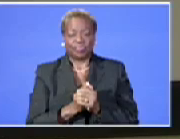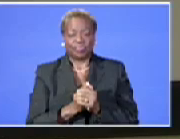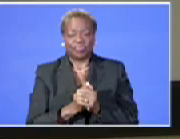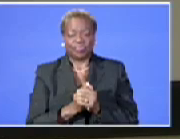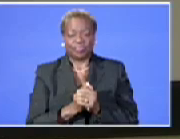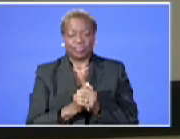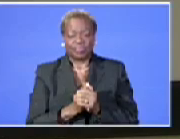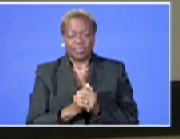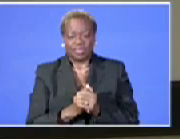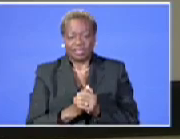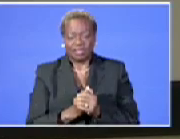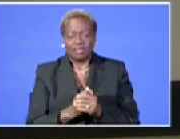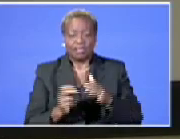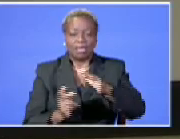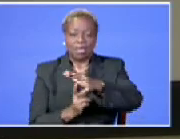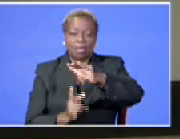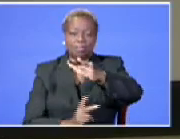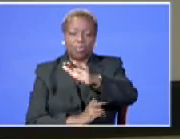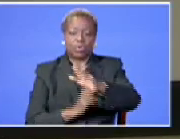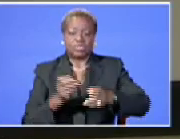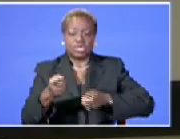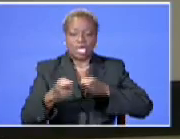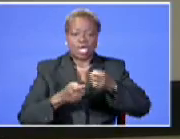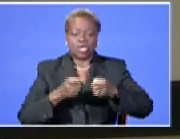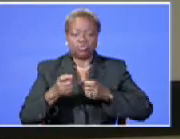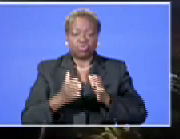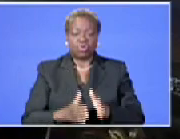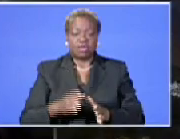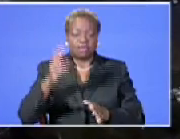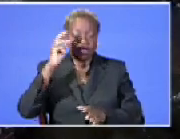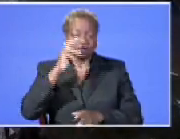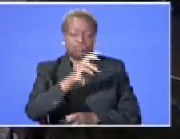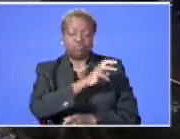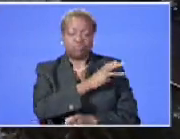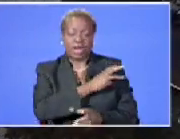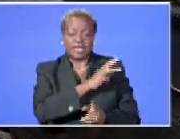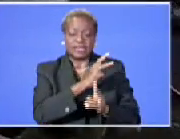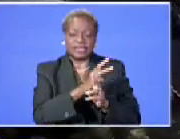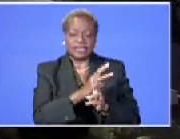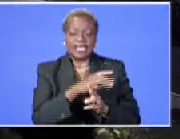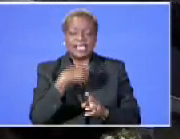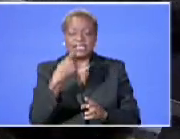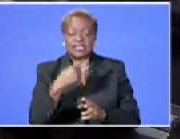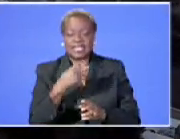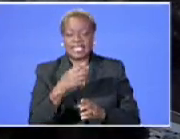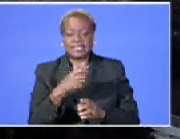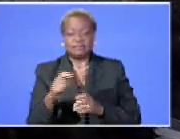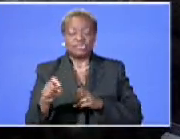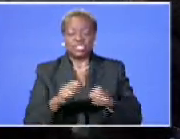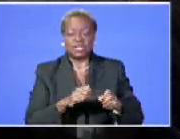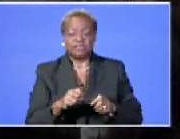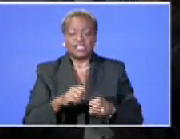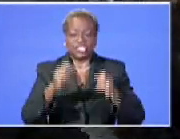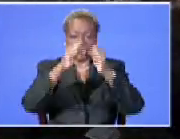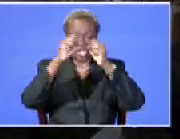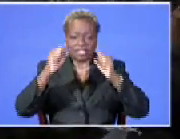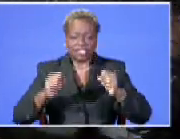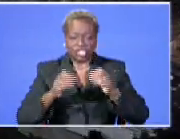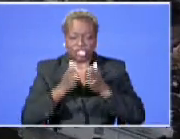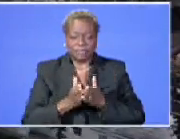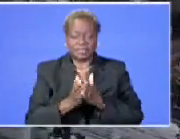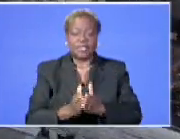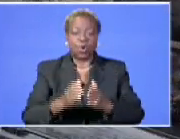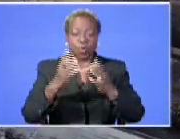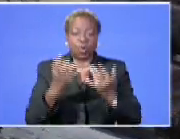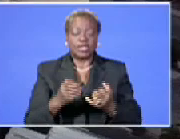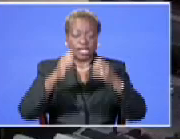Acting Port Controller Lieutenant Commander Byrne Wright says a considerable amount of ships which have sought shelter in Bahamian waters have